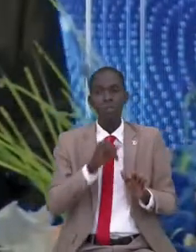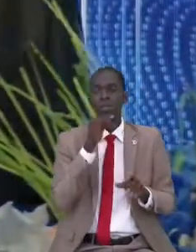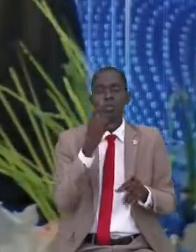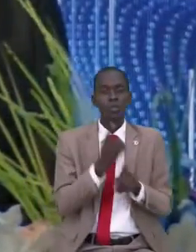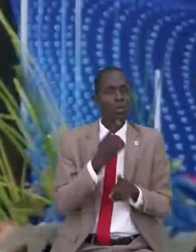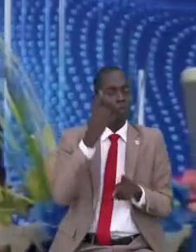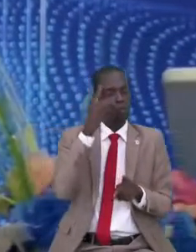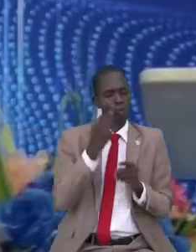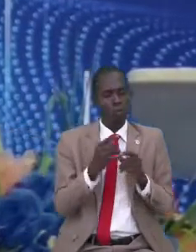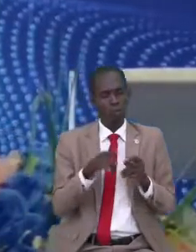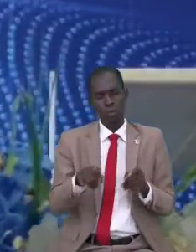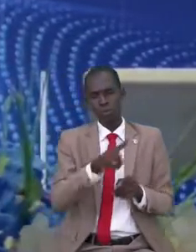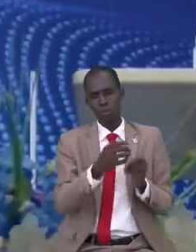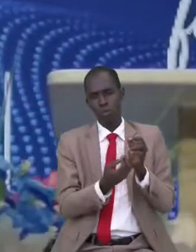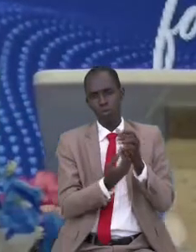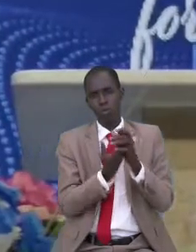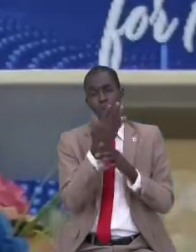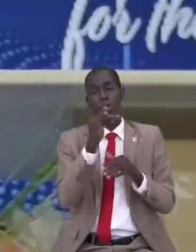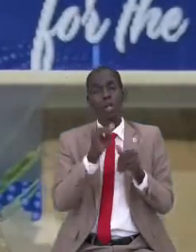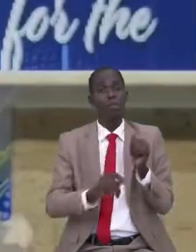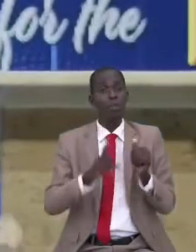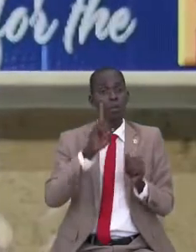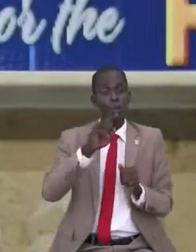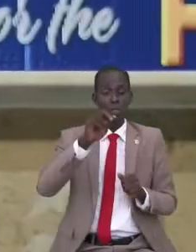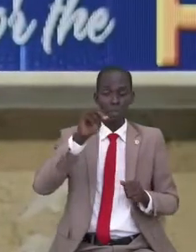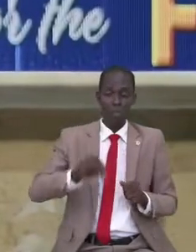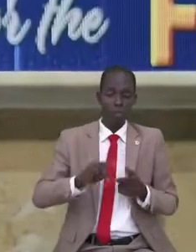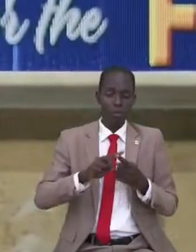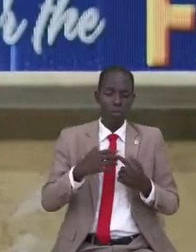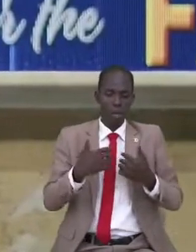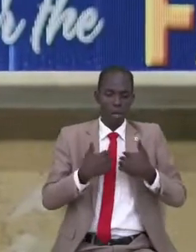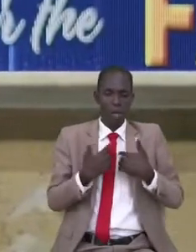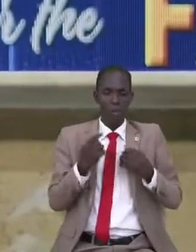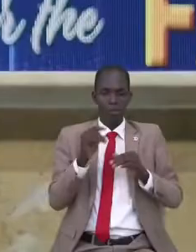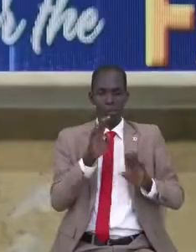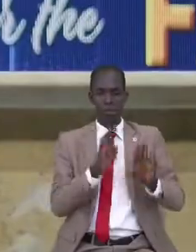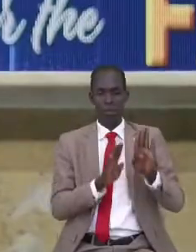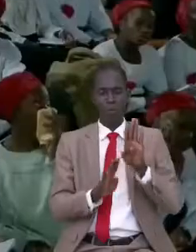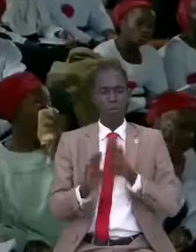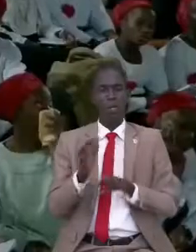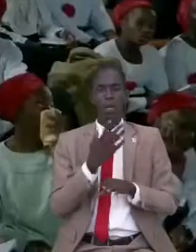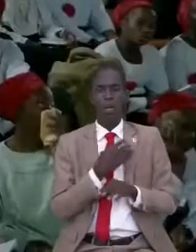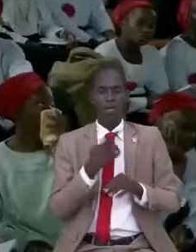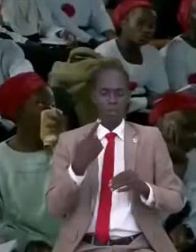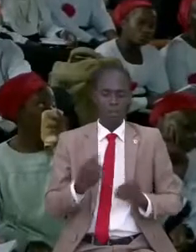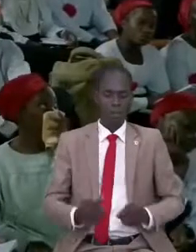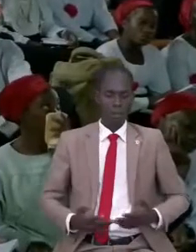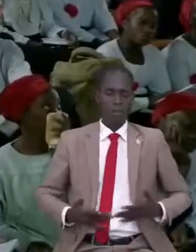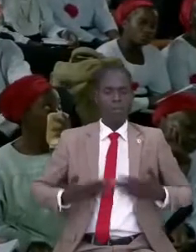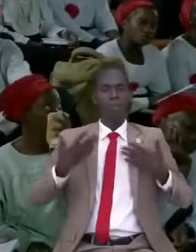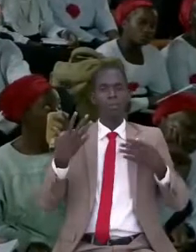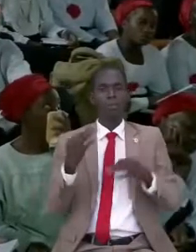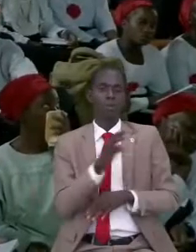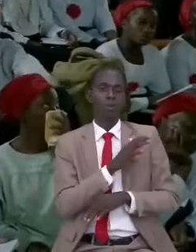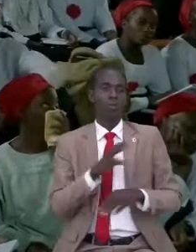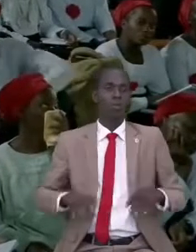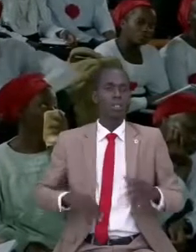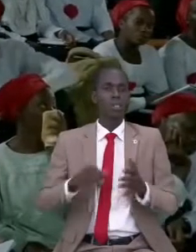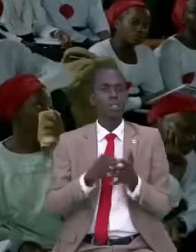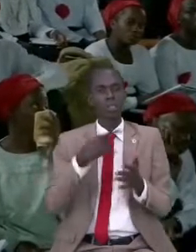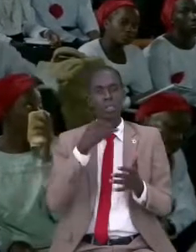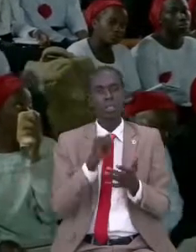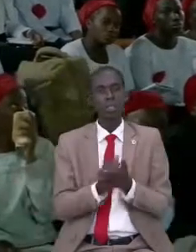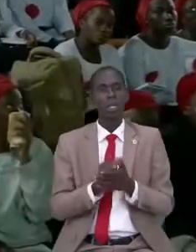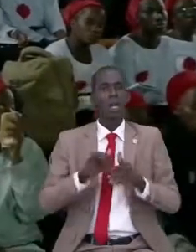up. Everyone ought to have the behavior and the lifestyle of Christ. It says